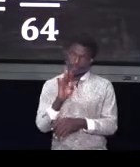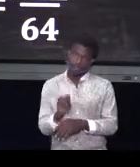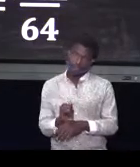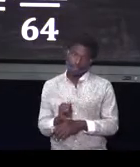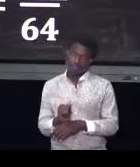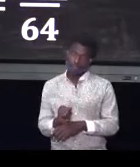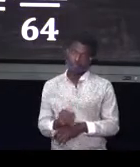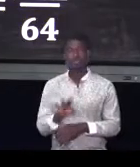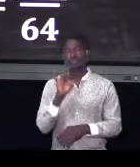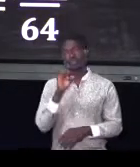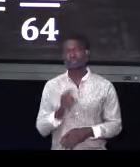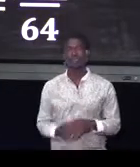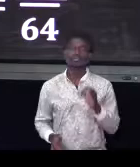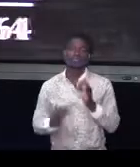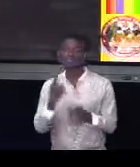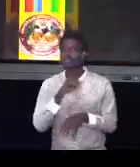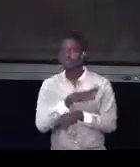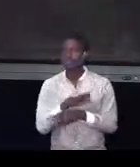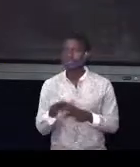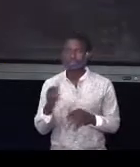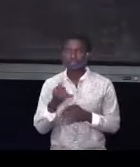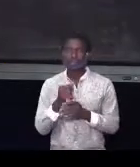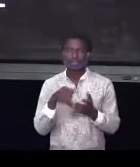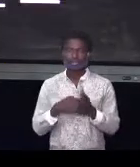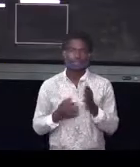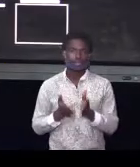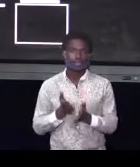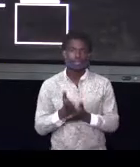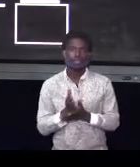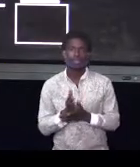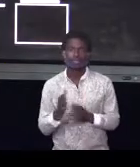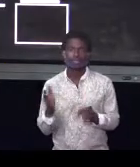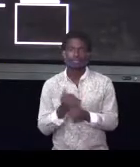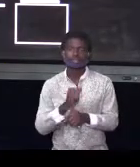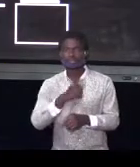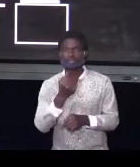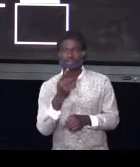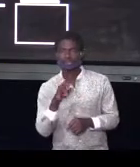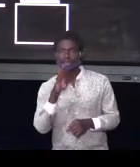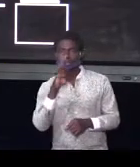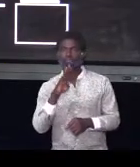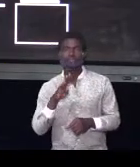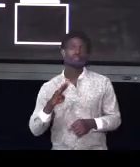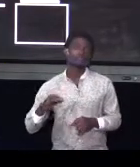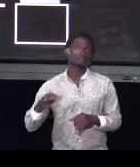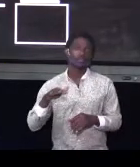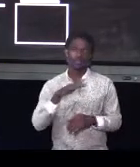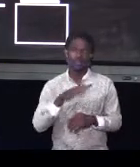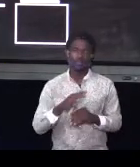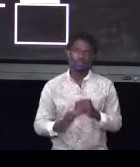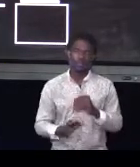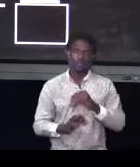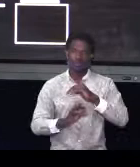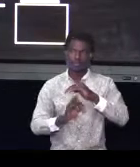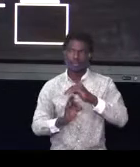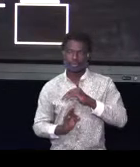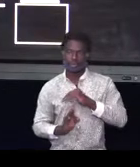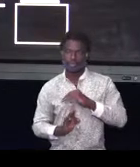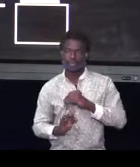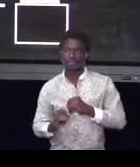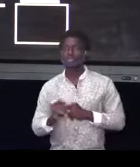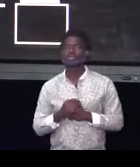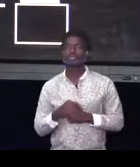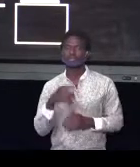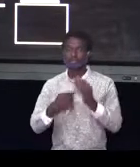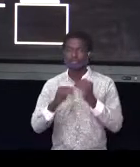right? Here's your chance if you did not. Take another one. 4 over 9 will give me 28 over something. What is that number?